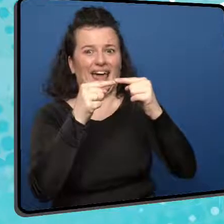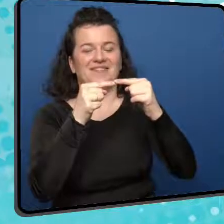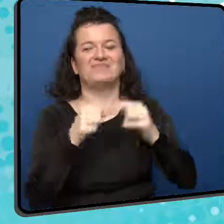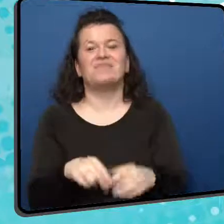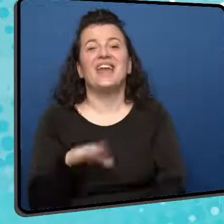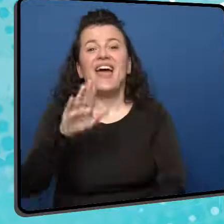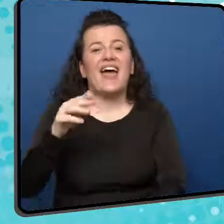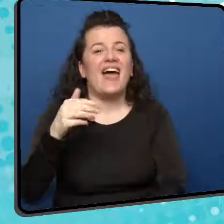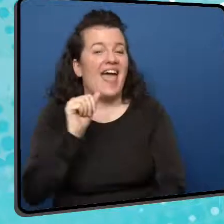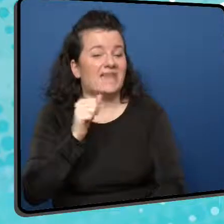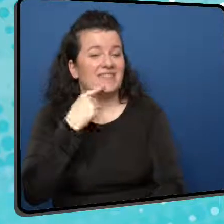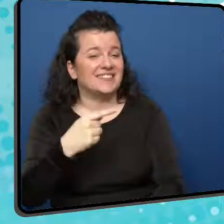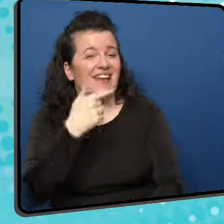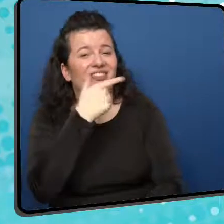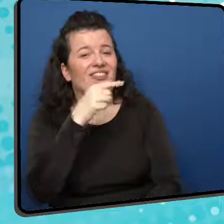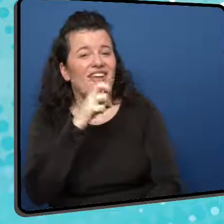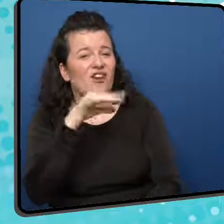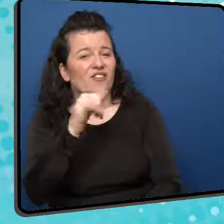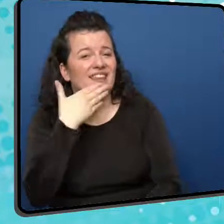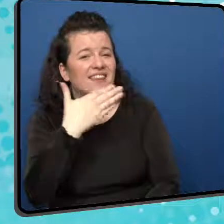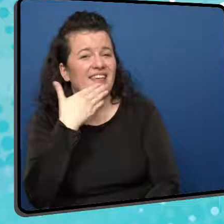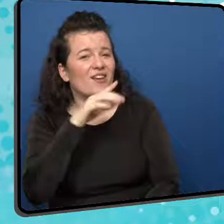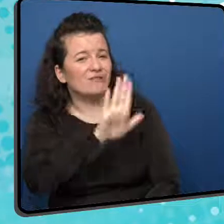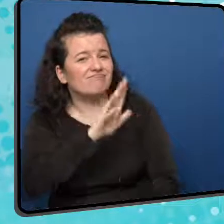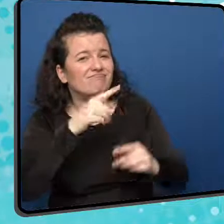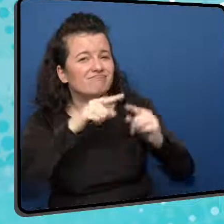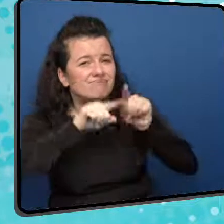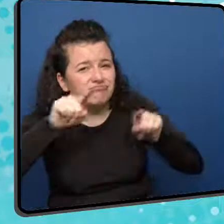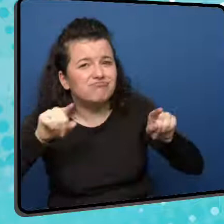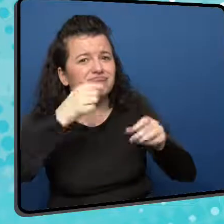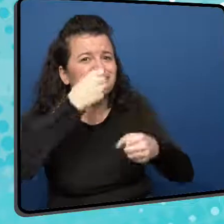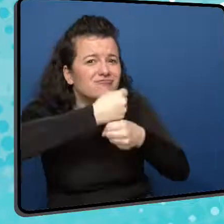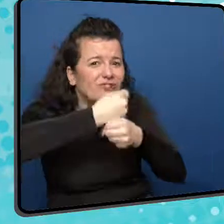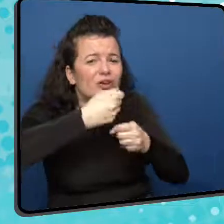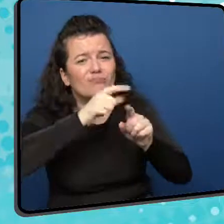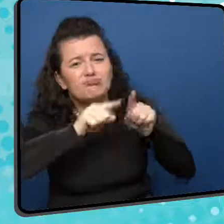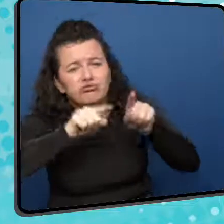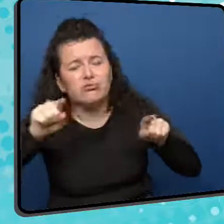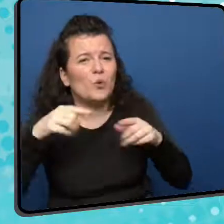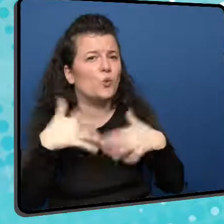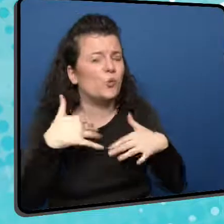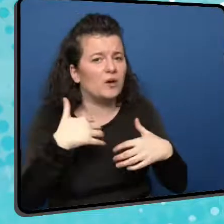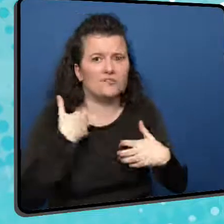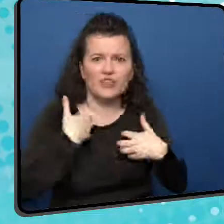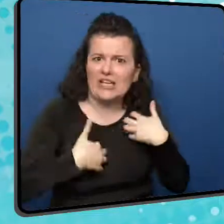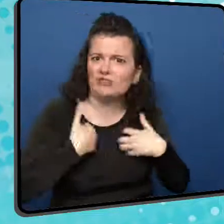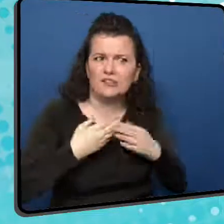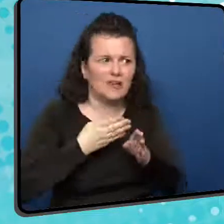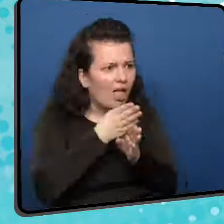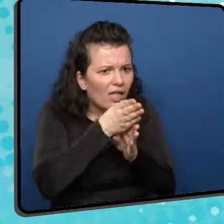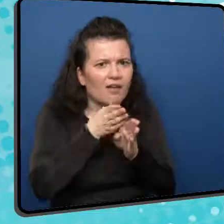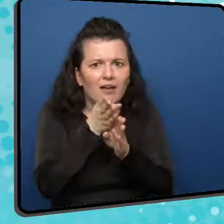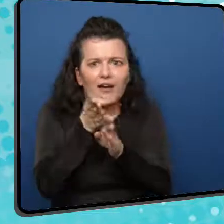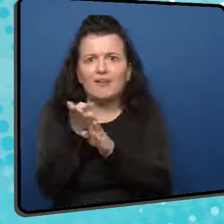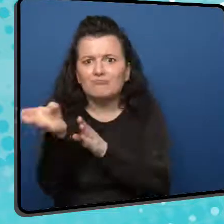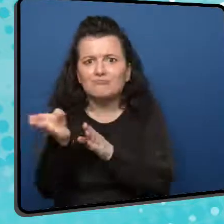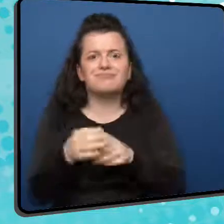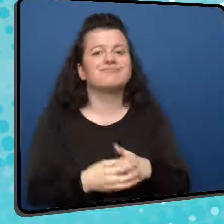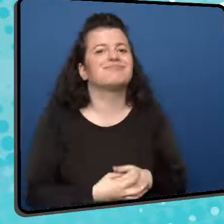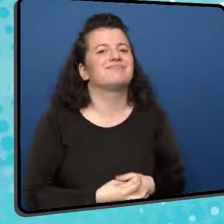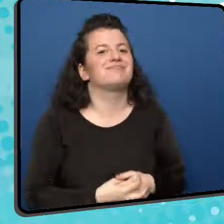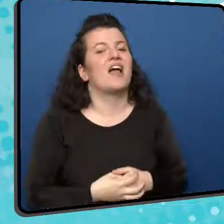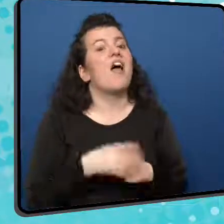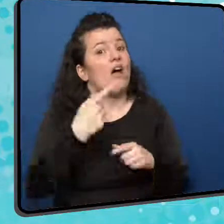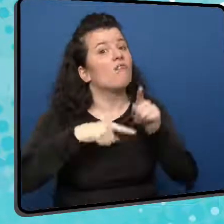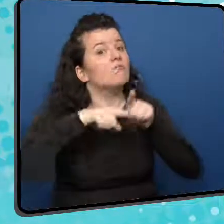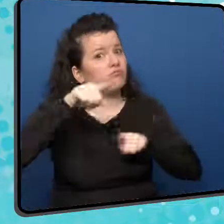in my life is whether my laptop and my internet work. That's always fun. So the variety is the key, though, right?